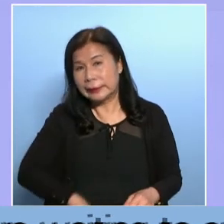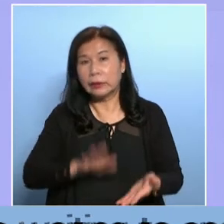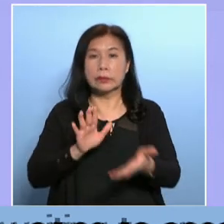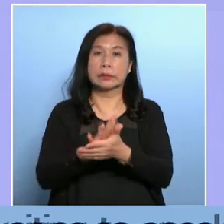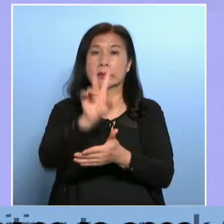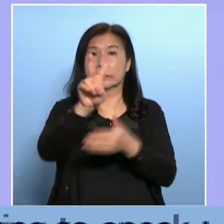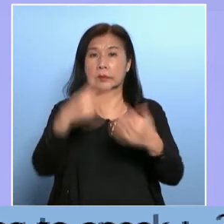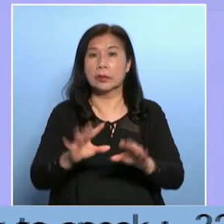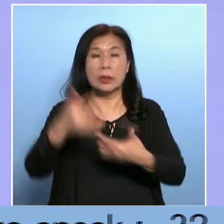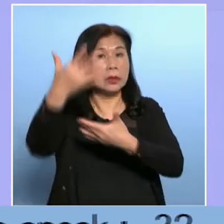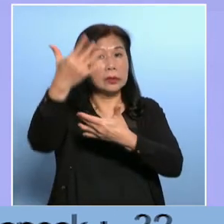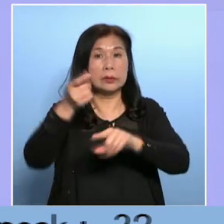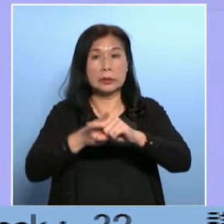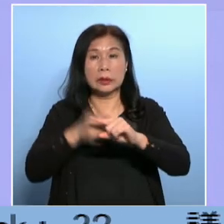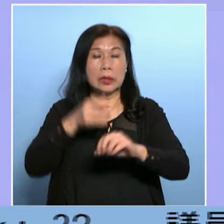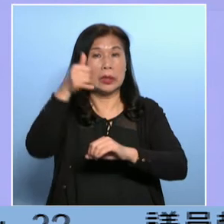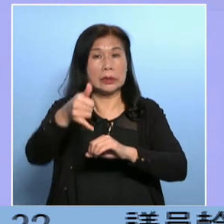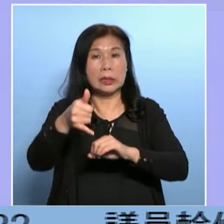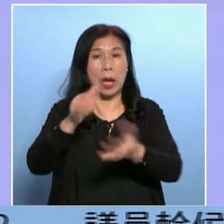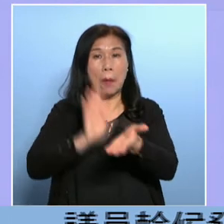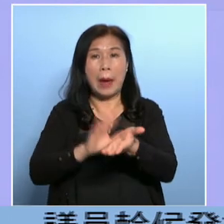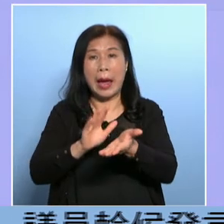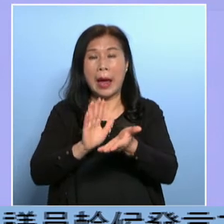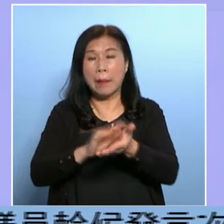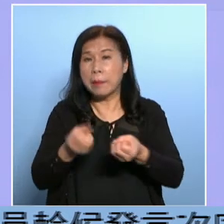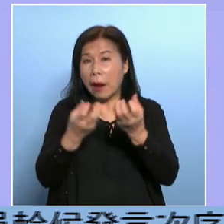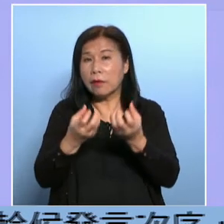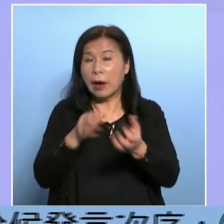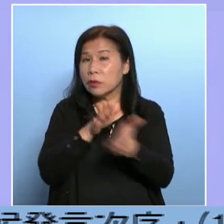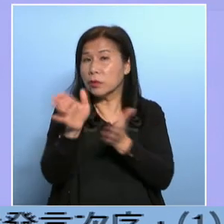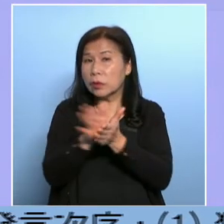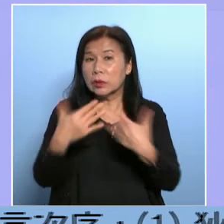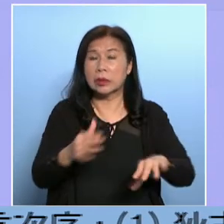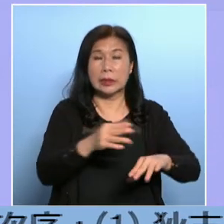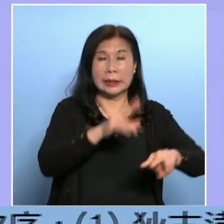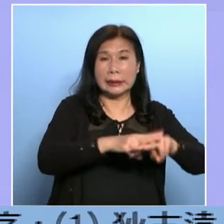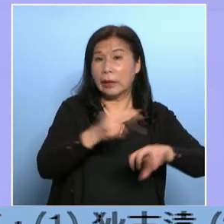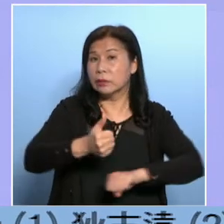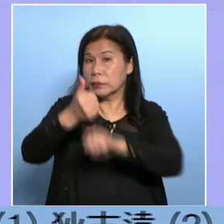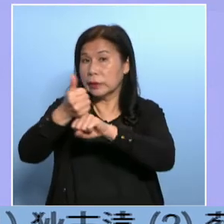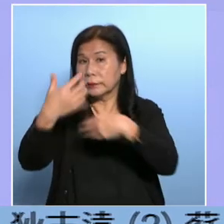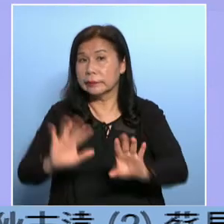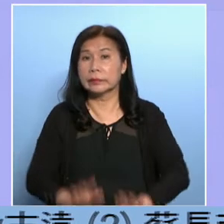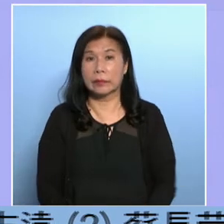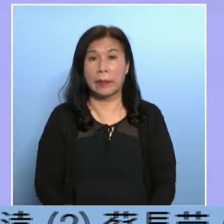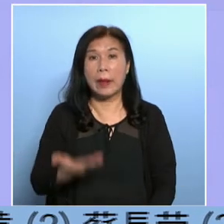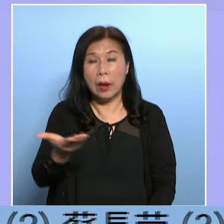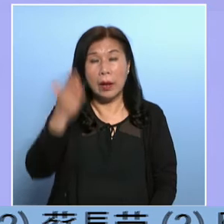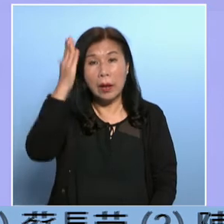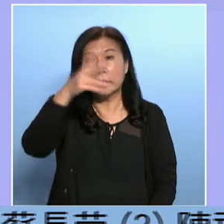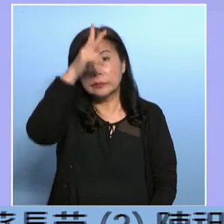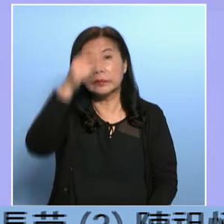sacrifices and 2 years on, when can we emerge from the epidemic? With the support of the central